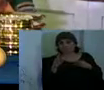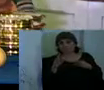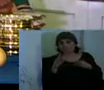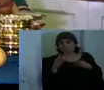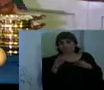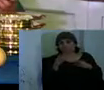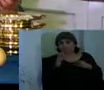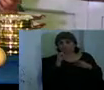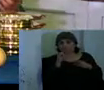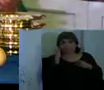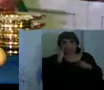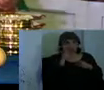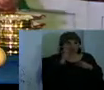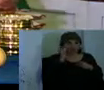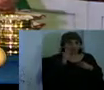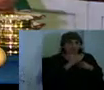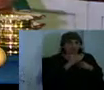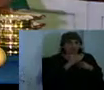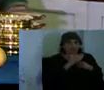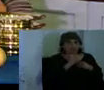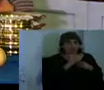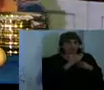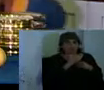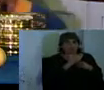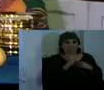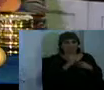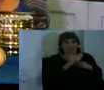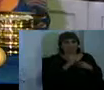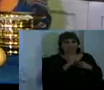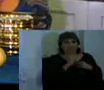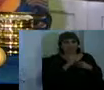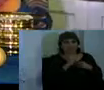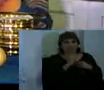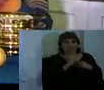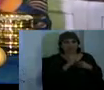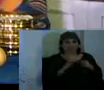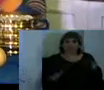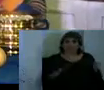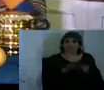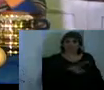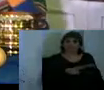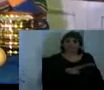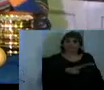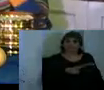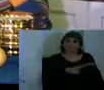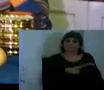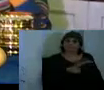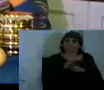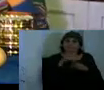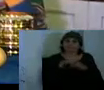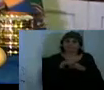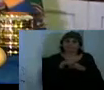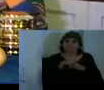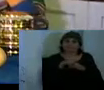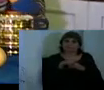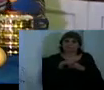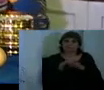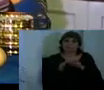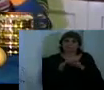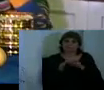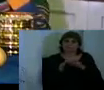not each day to be fully in